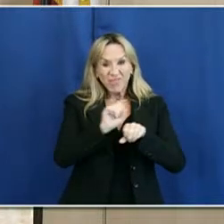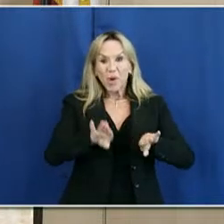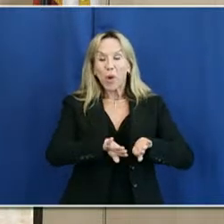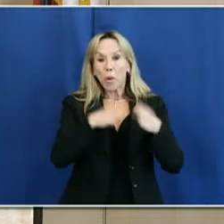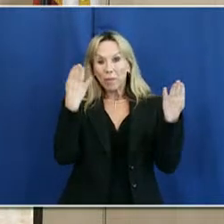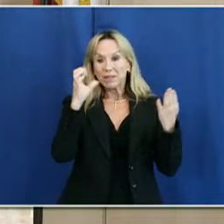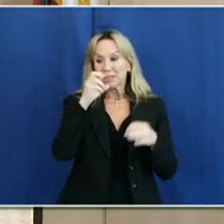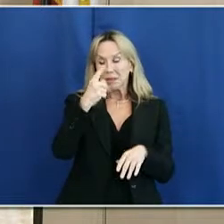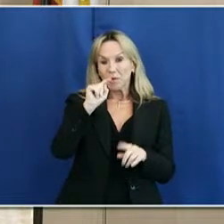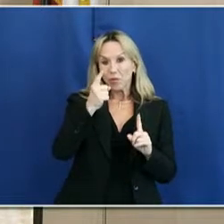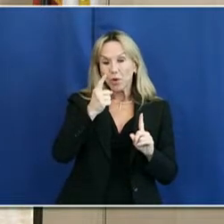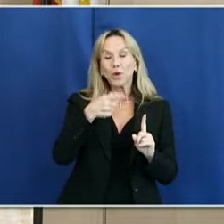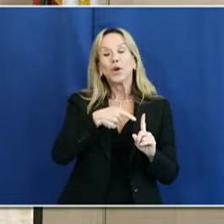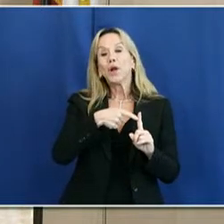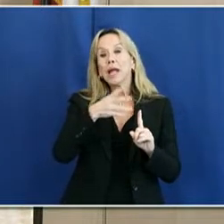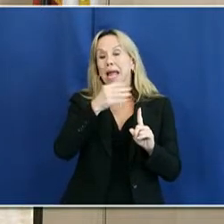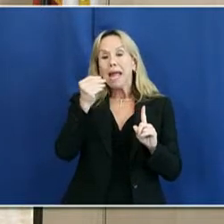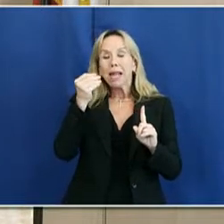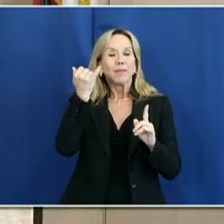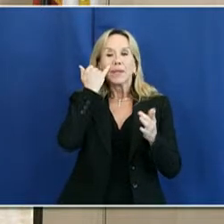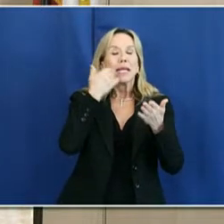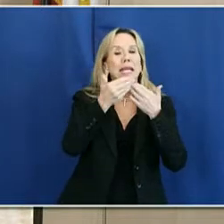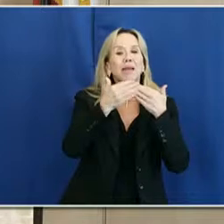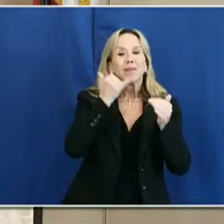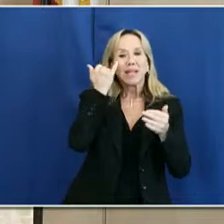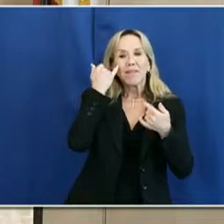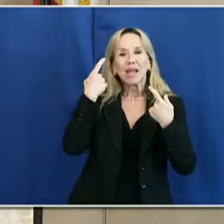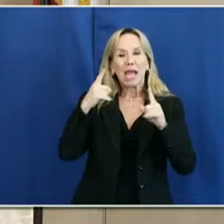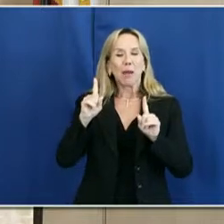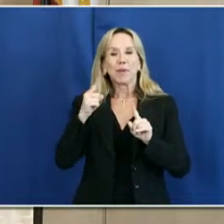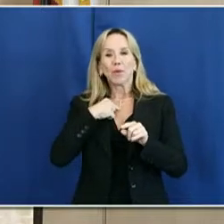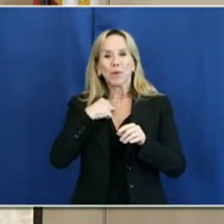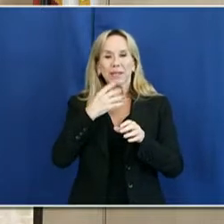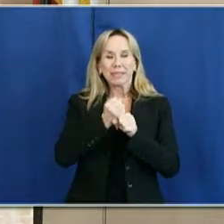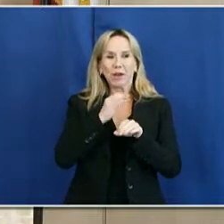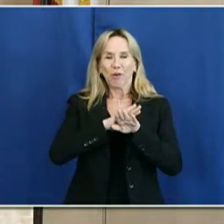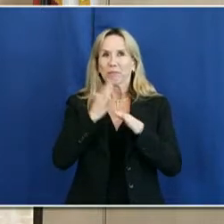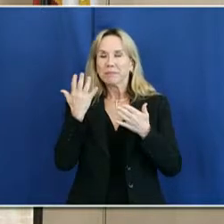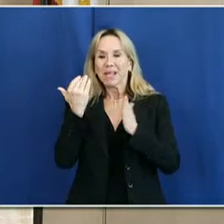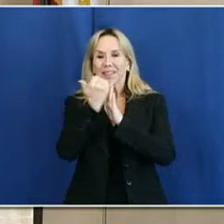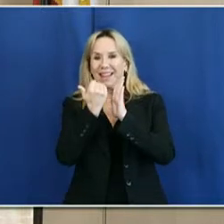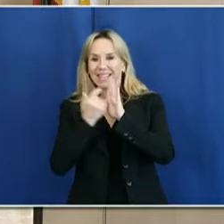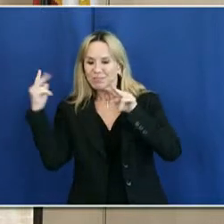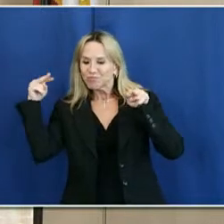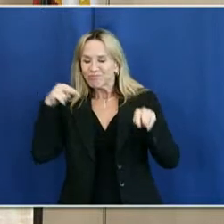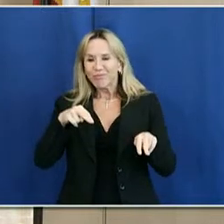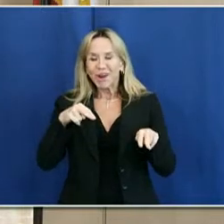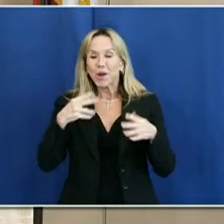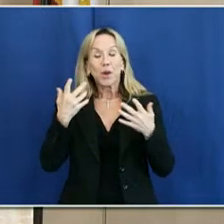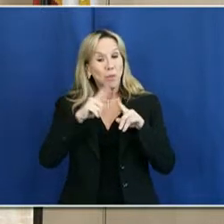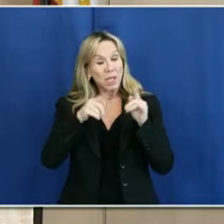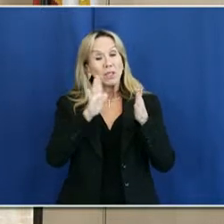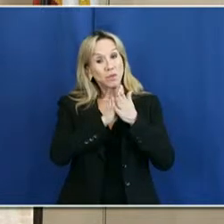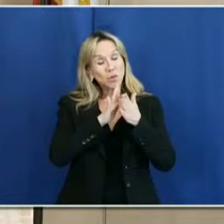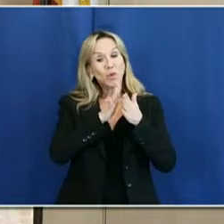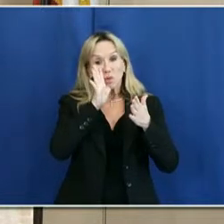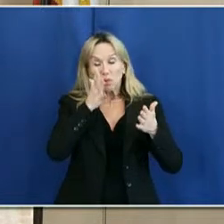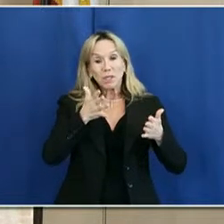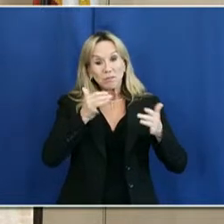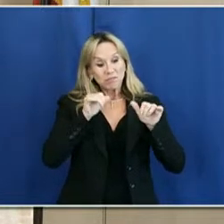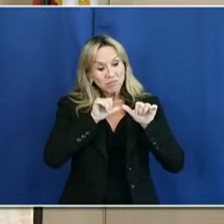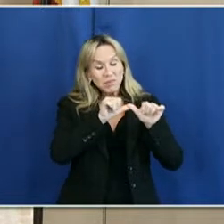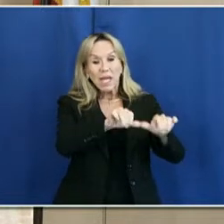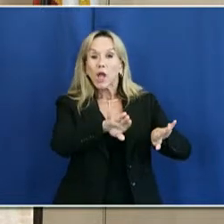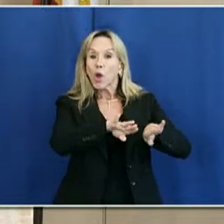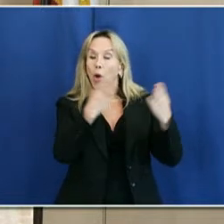and even if we get back on the monitoring list, schools would continue to stay open, and closures would